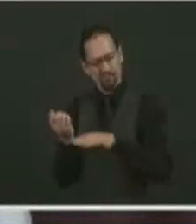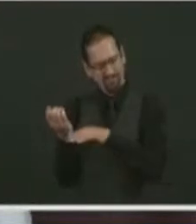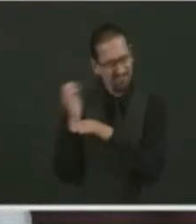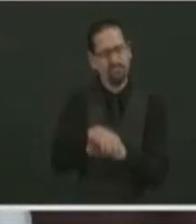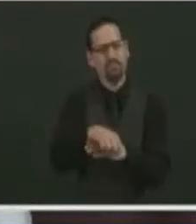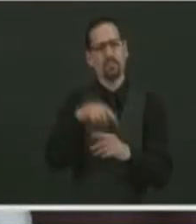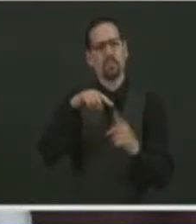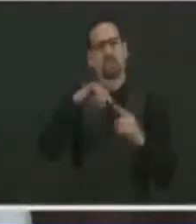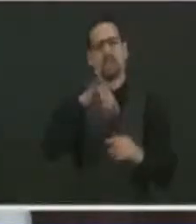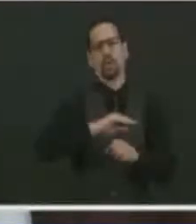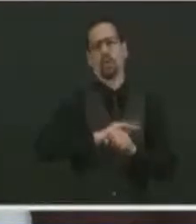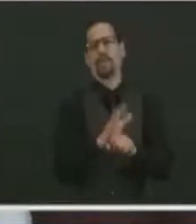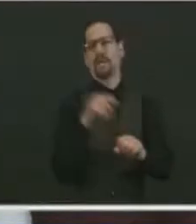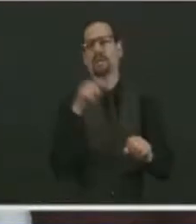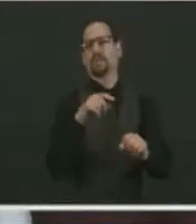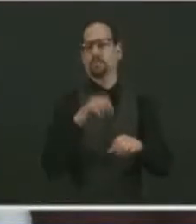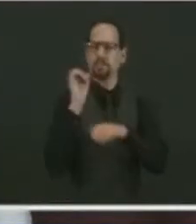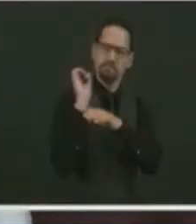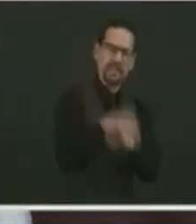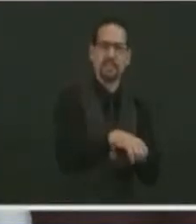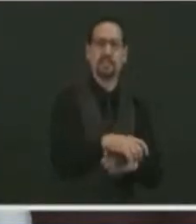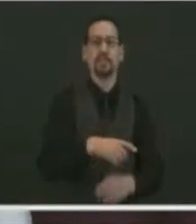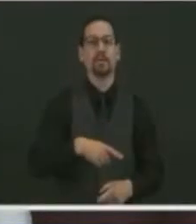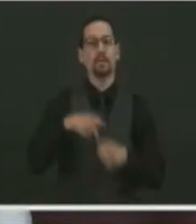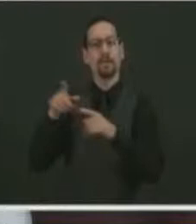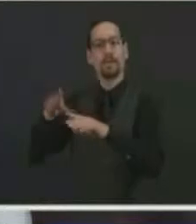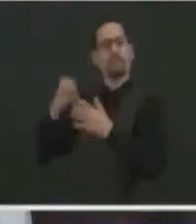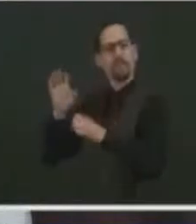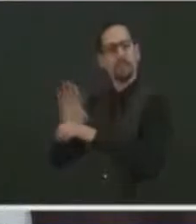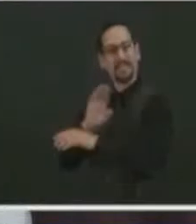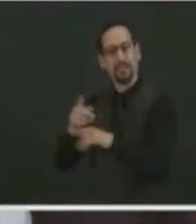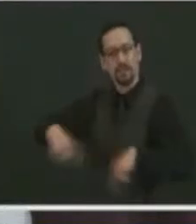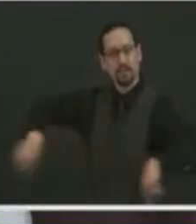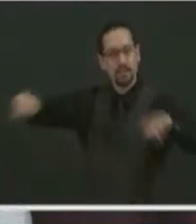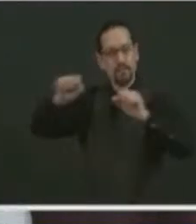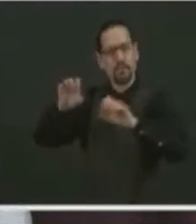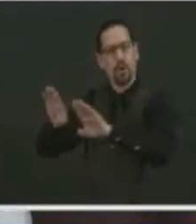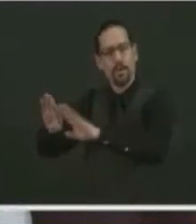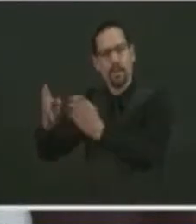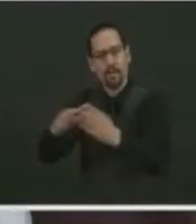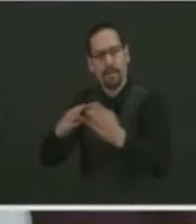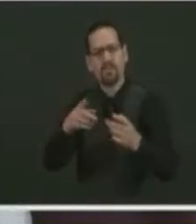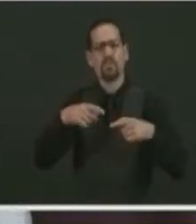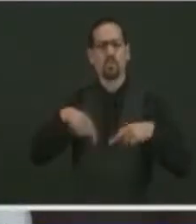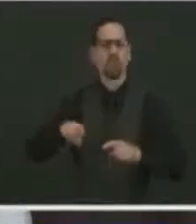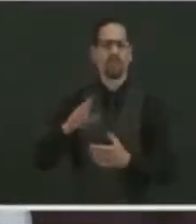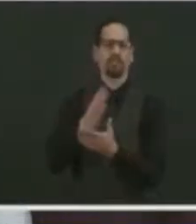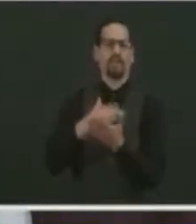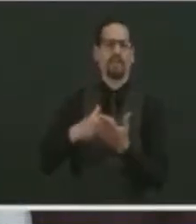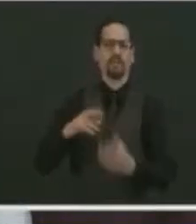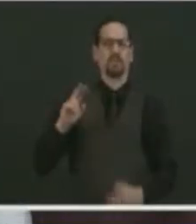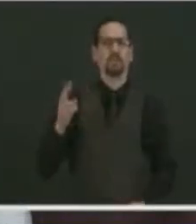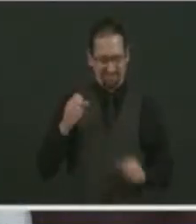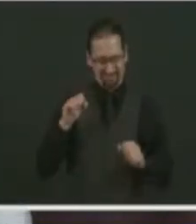are also opening in phase 2 can expect a similar kind of